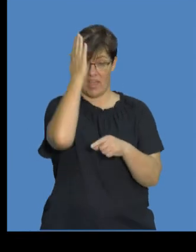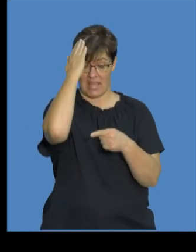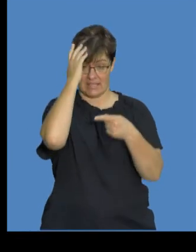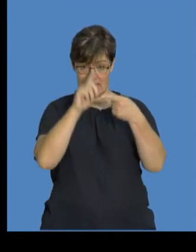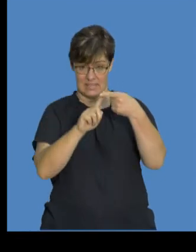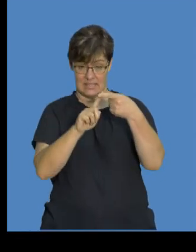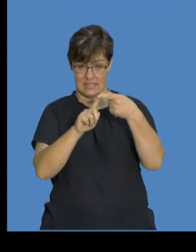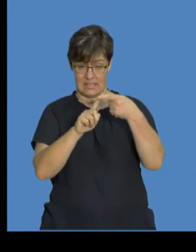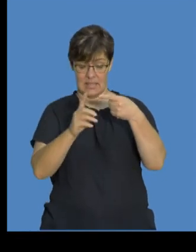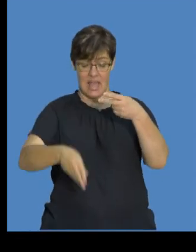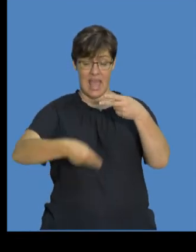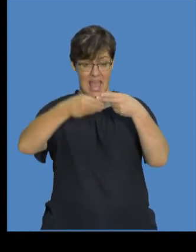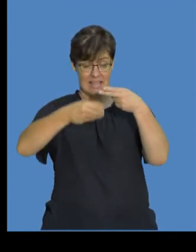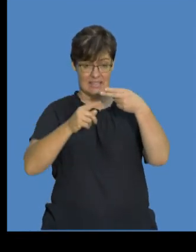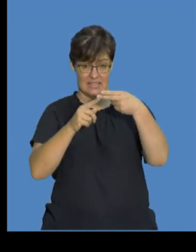be factory overheads